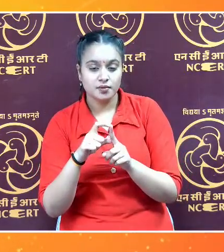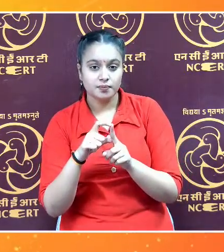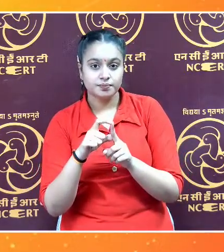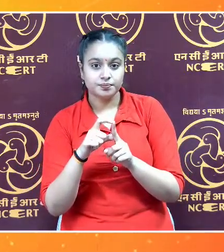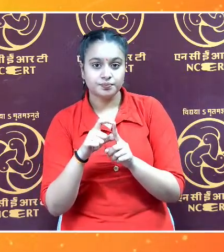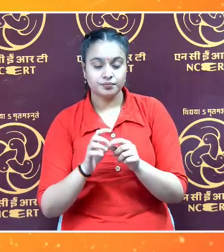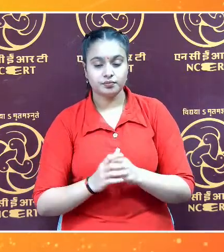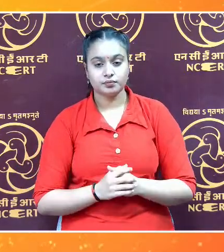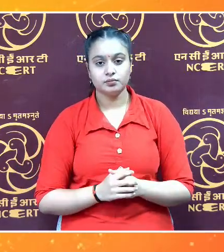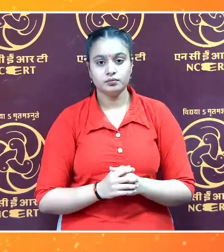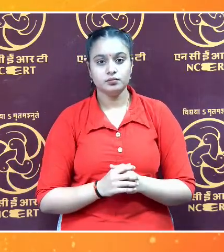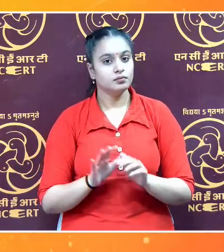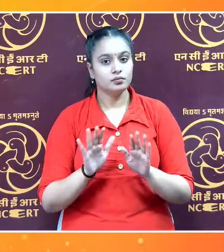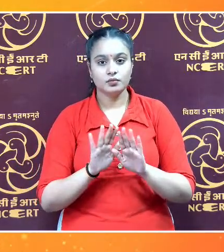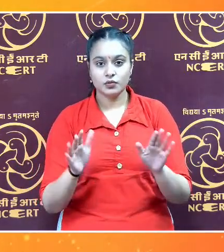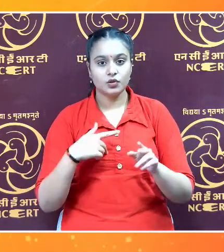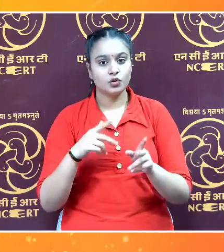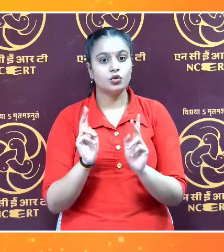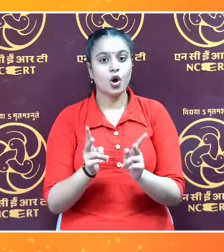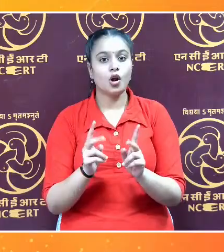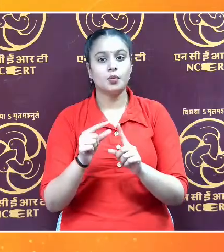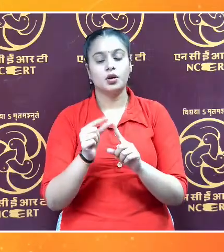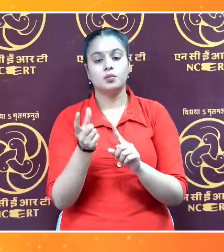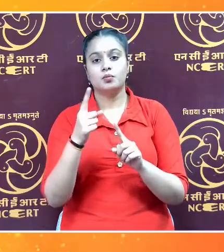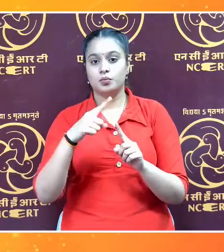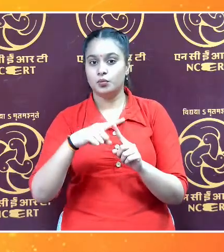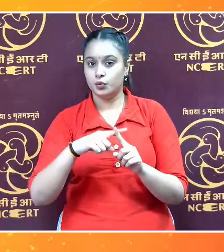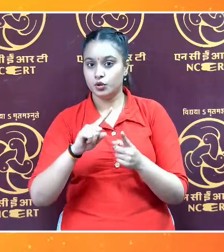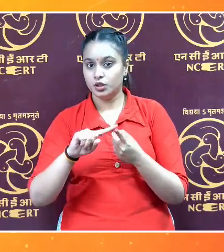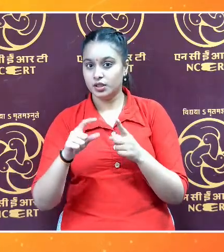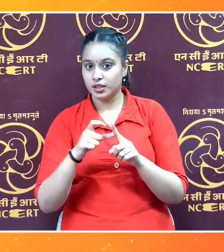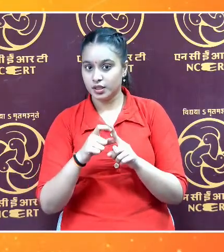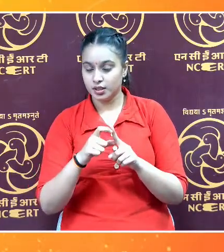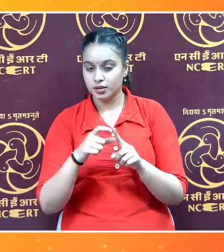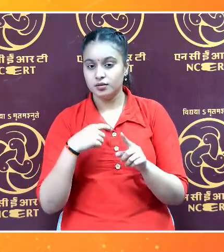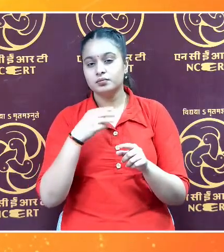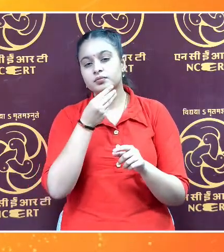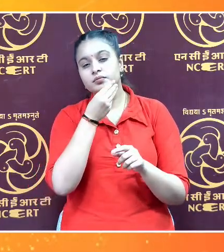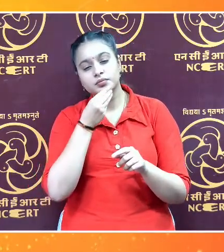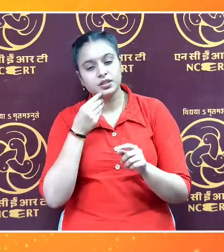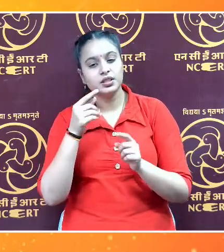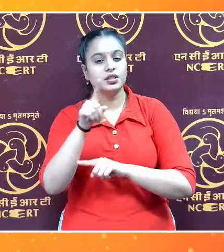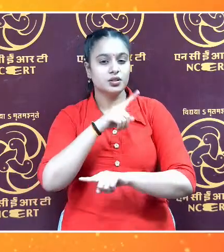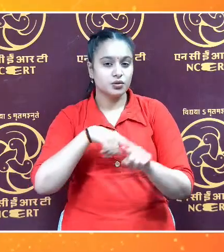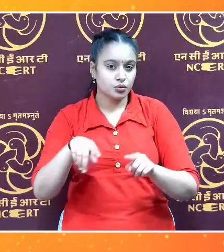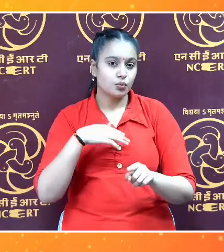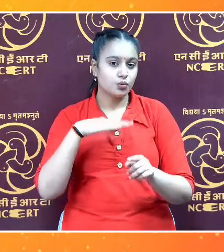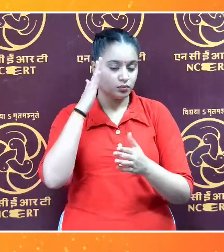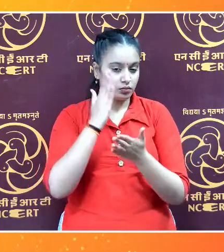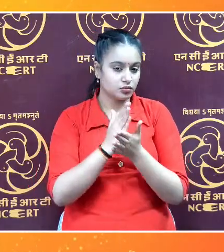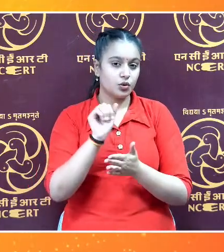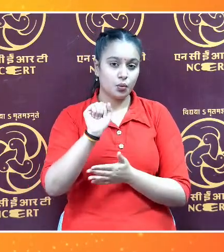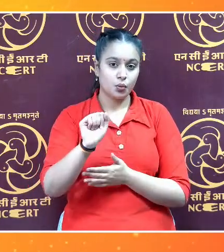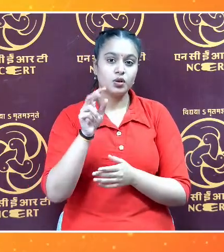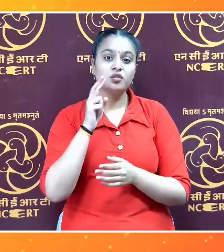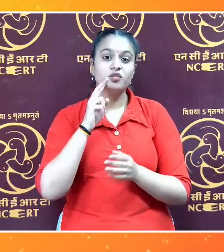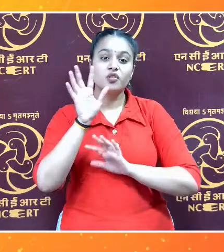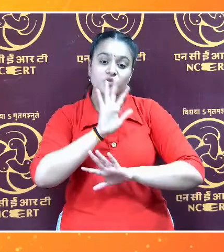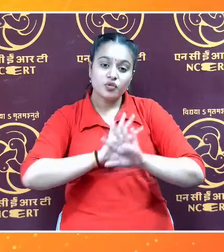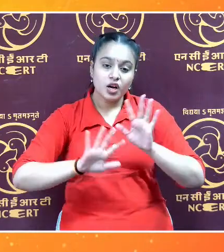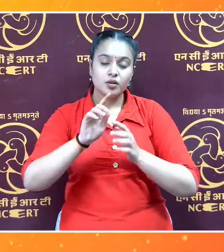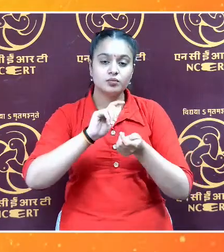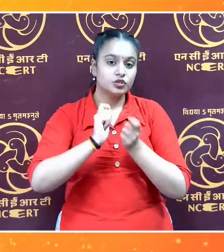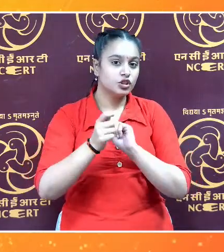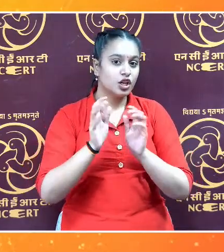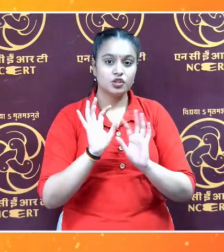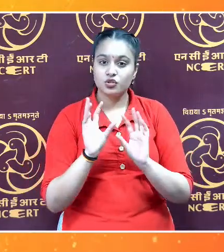footed, but it is cutted. the wrong one. Yes. So the same thing I'm telling. Please make sure that you don't change the verb here. It